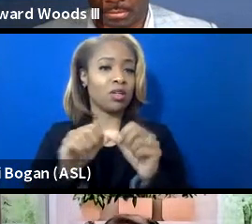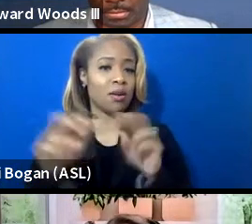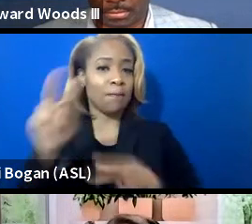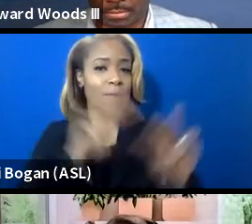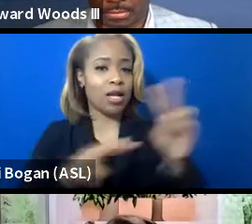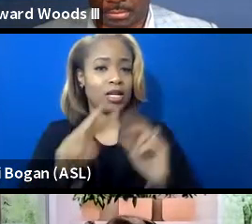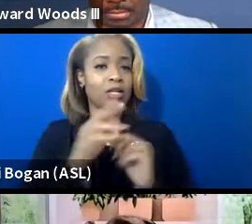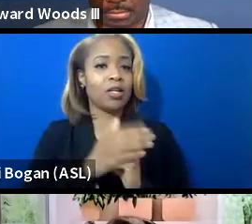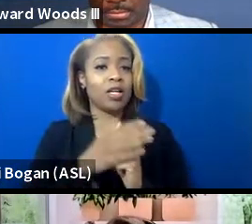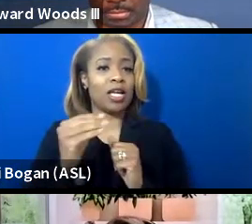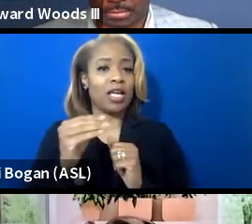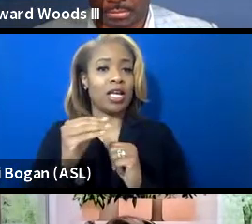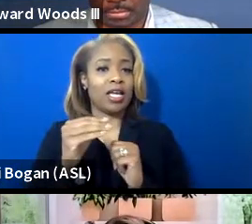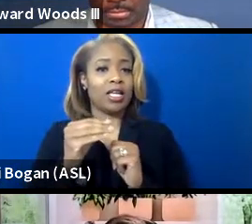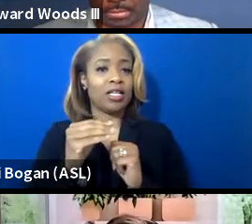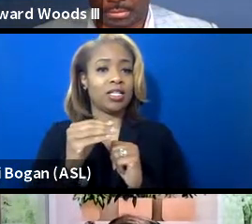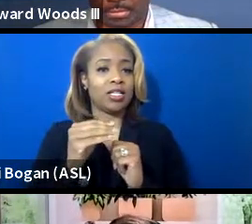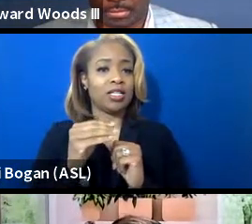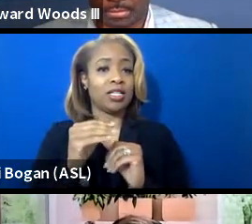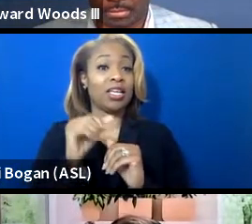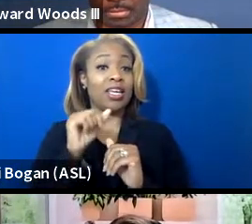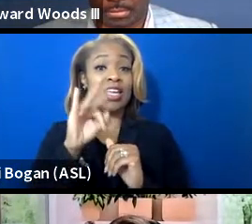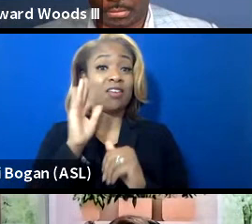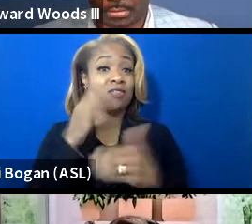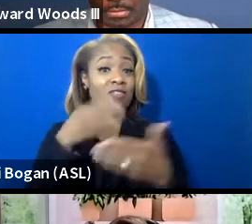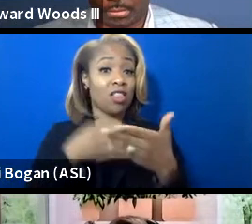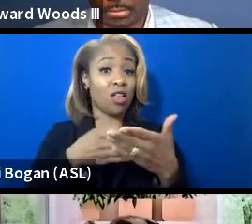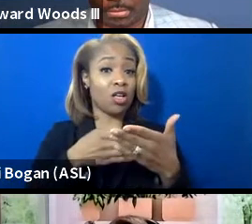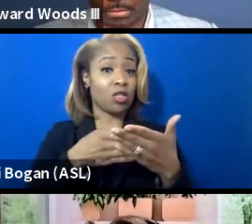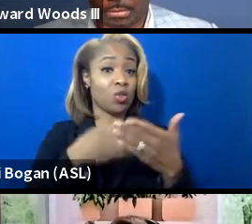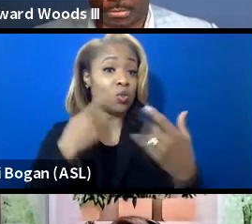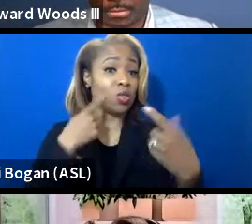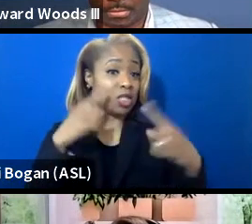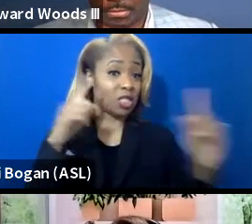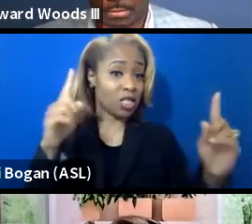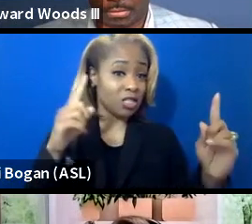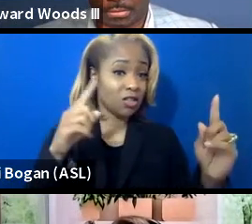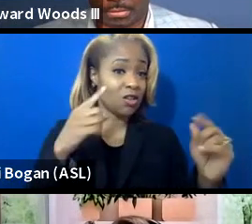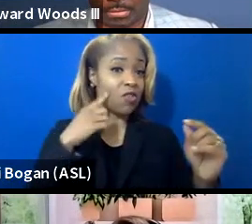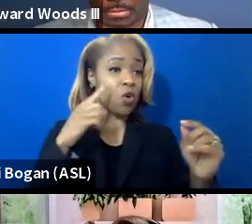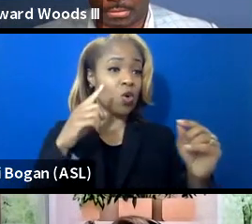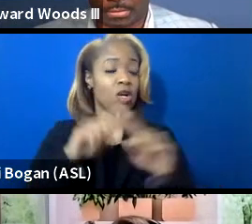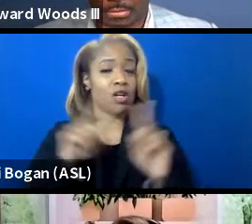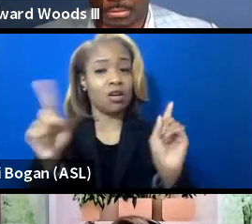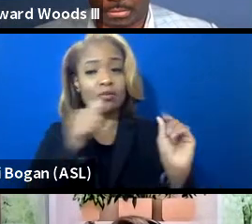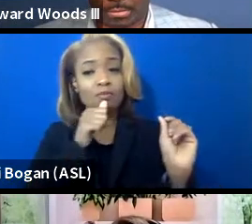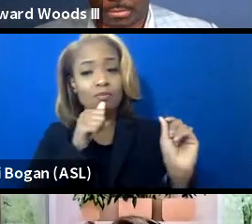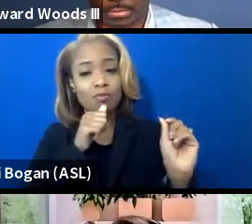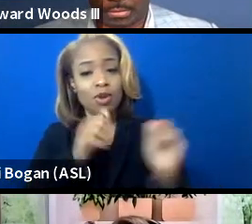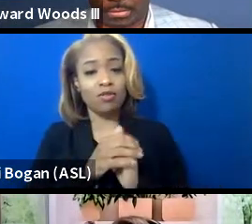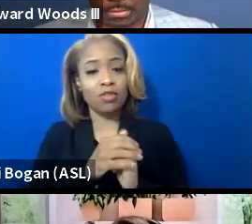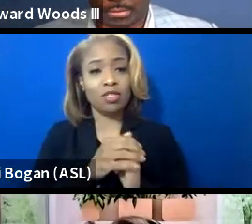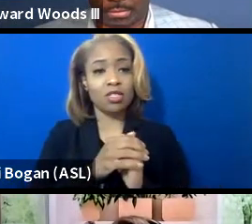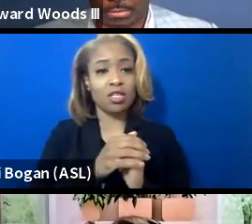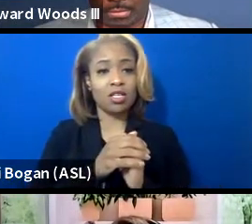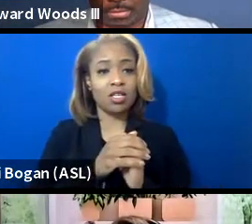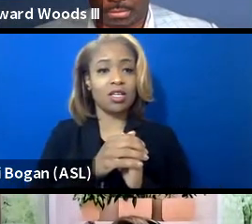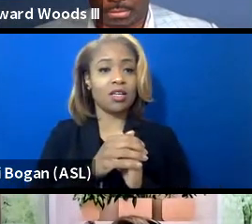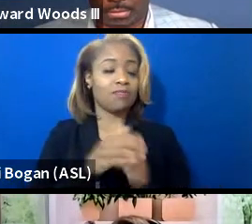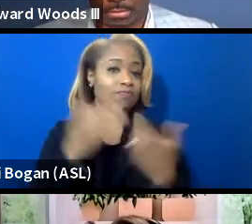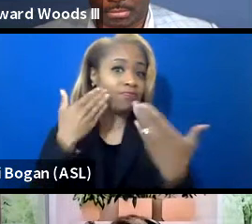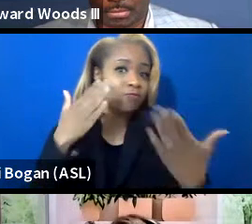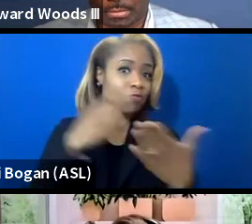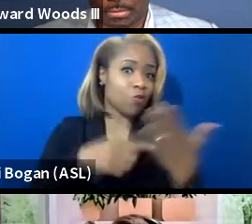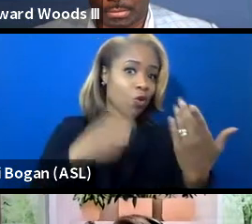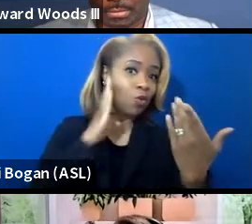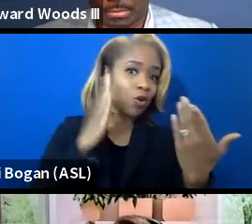and the effects, if that lawsuit is successful and in regard to differential privacy, are not known, but I